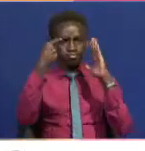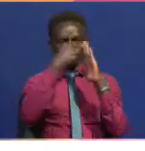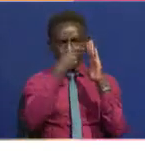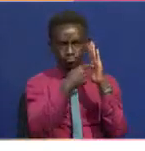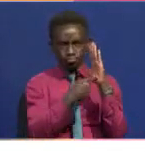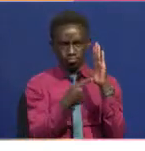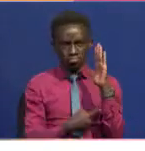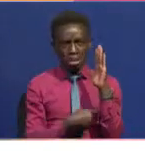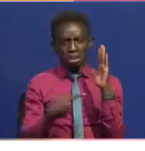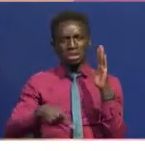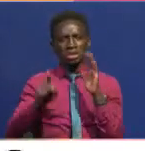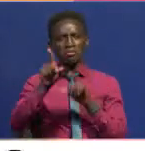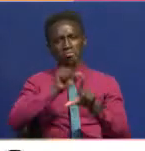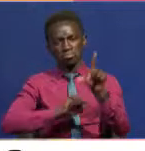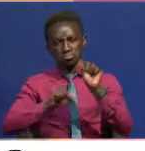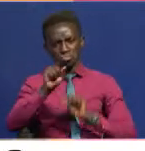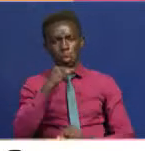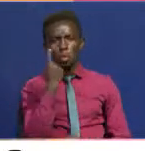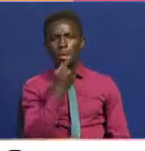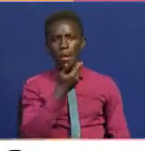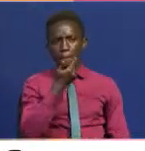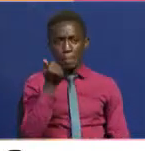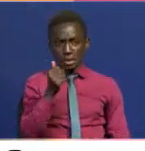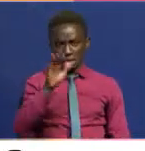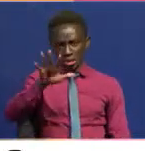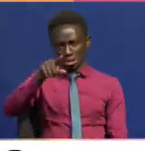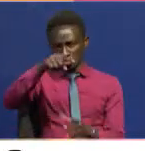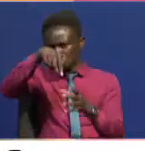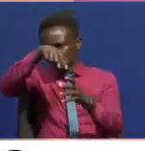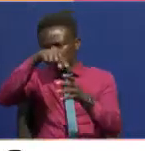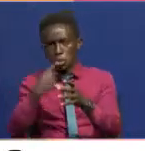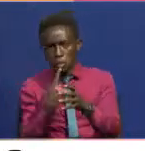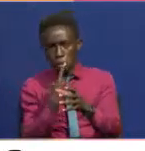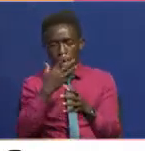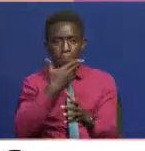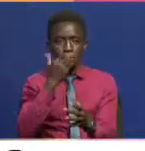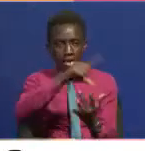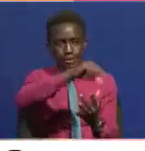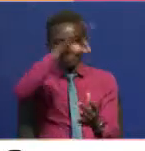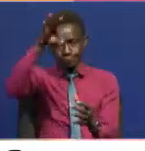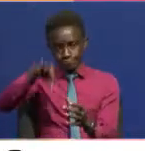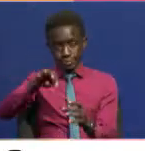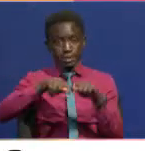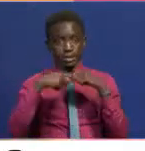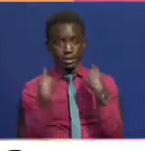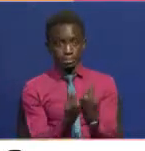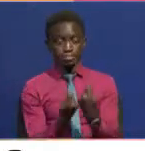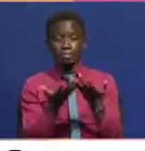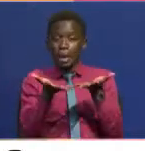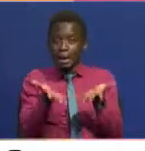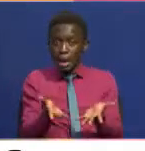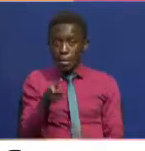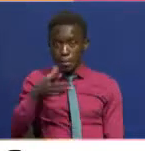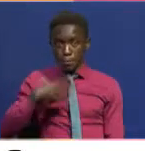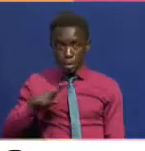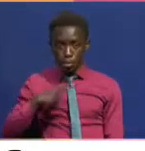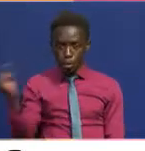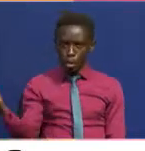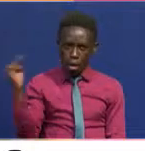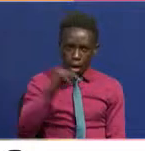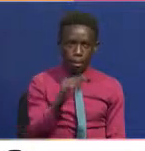the best amongst them to be part of the team. Now these people will come to